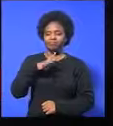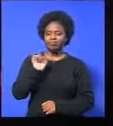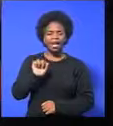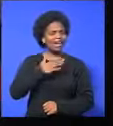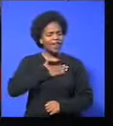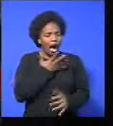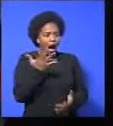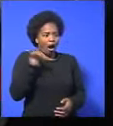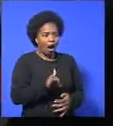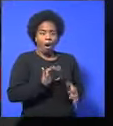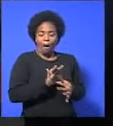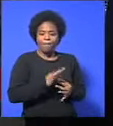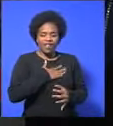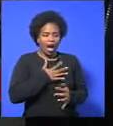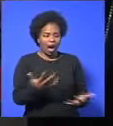it like being home?